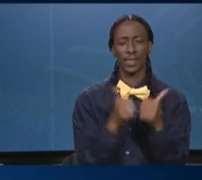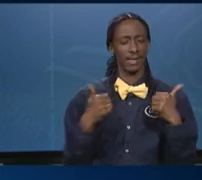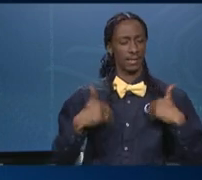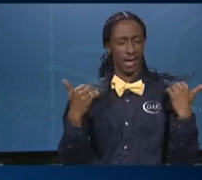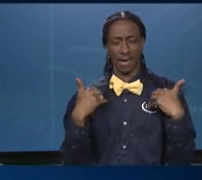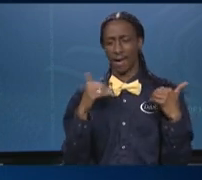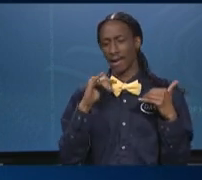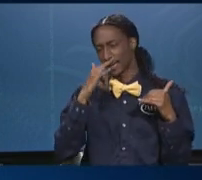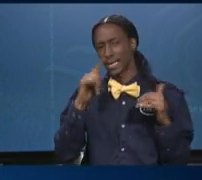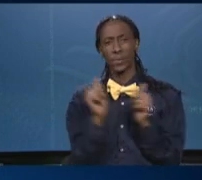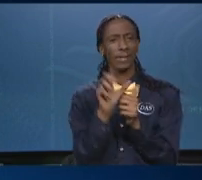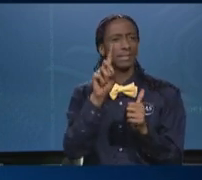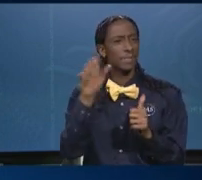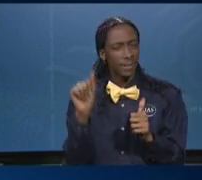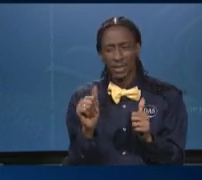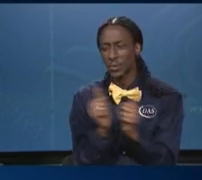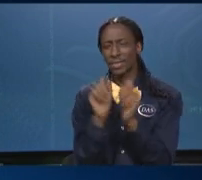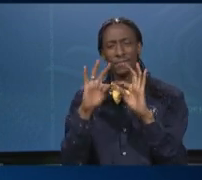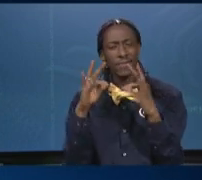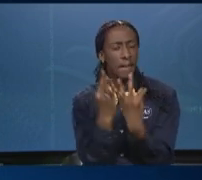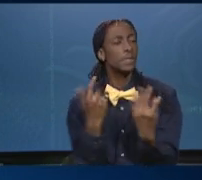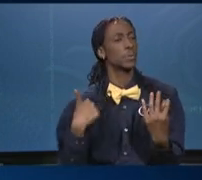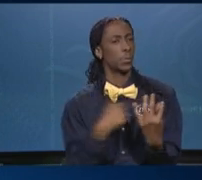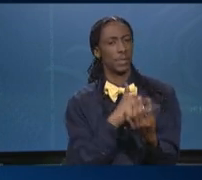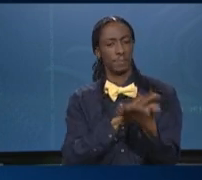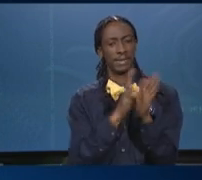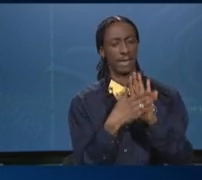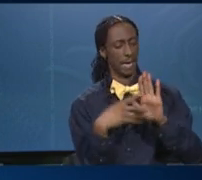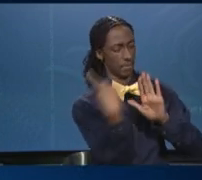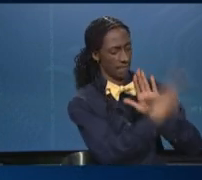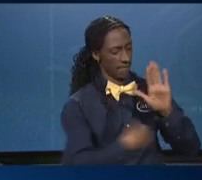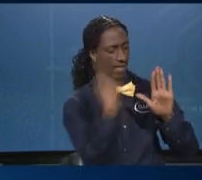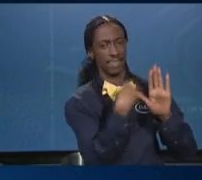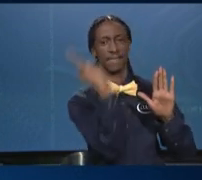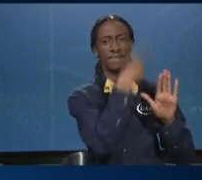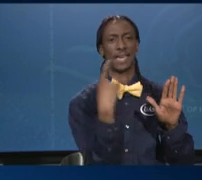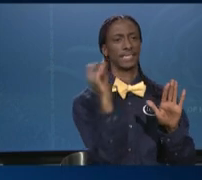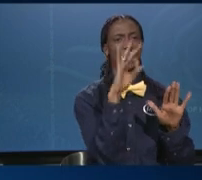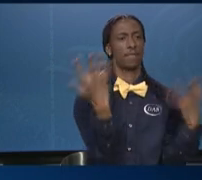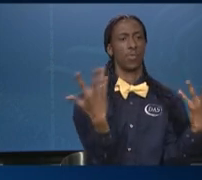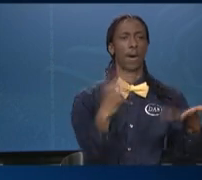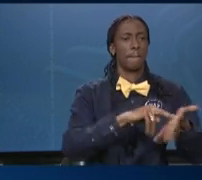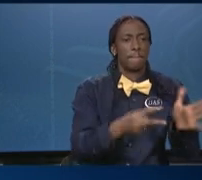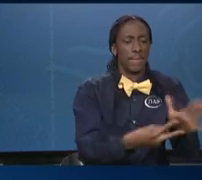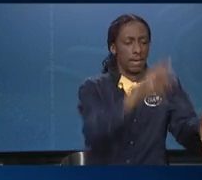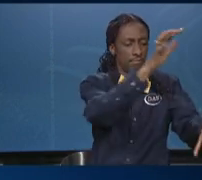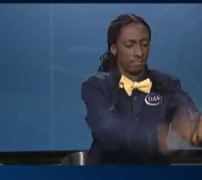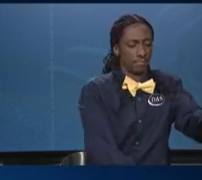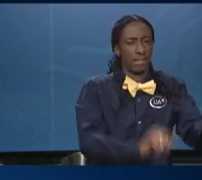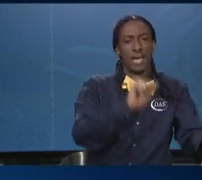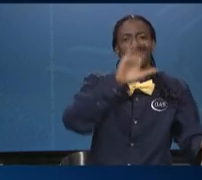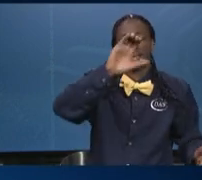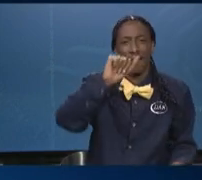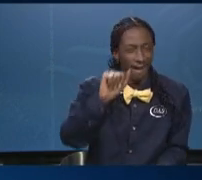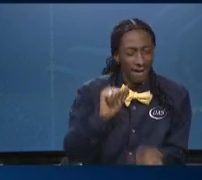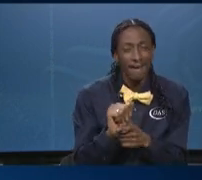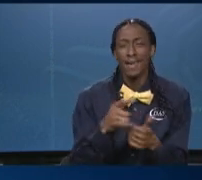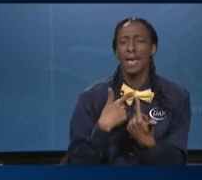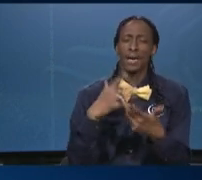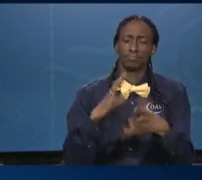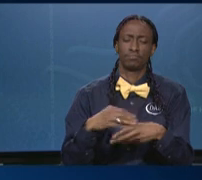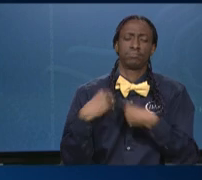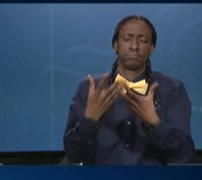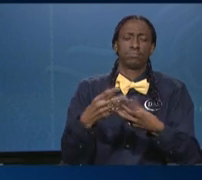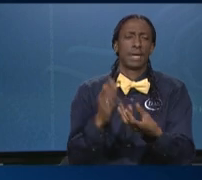really became the face of this is what tearing away the ACA would mean. Sharing our own personal stories